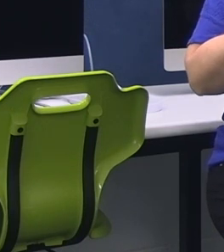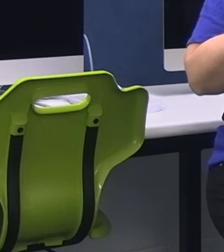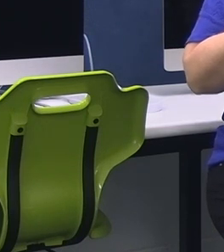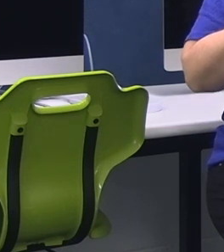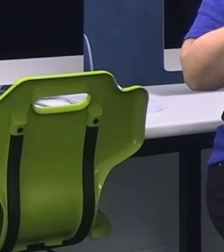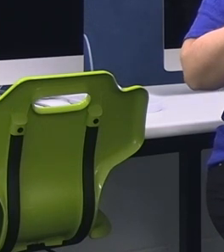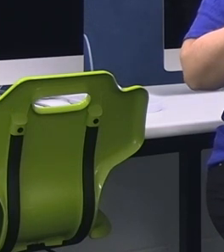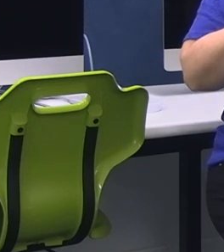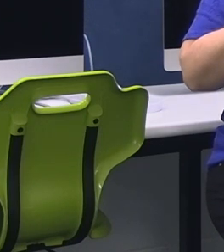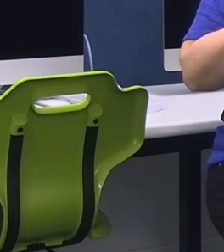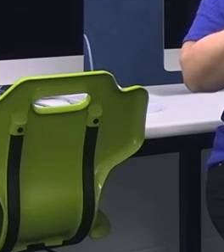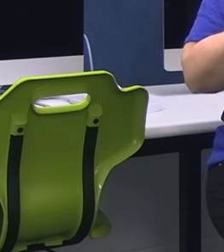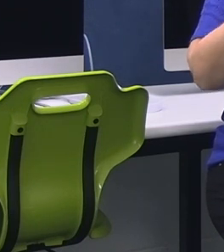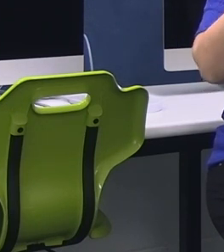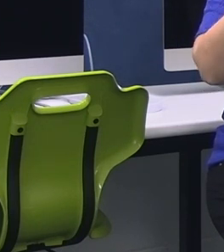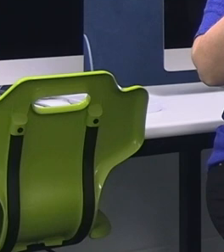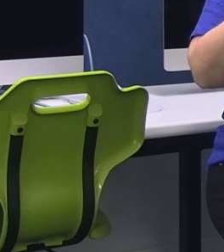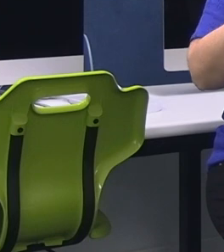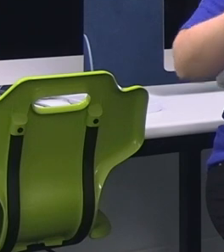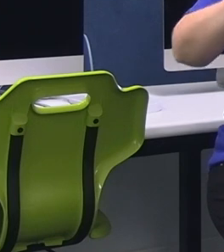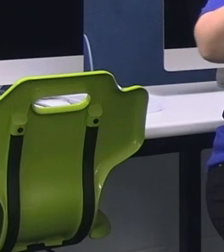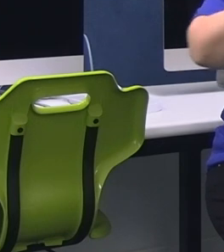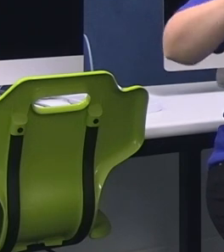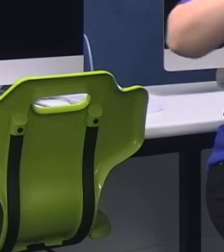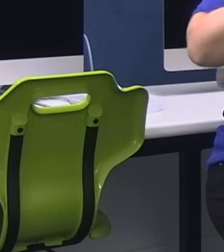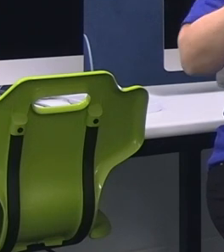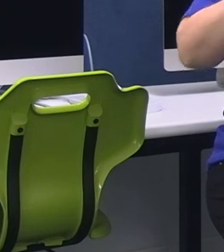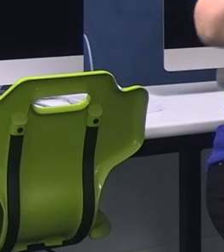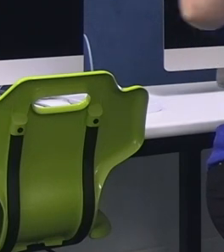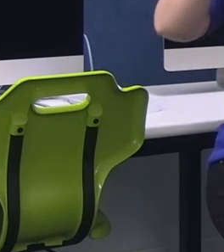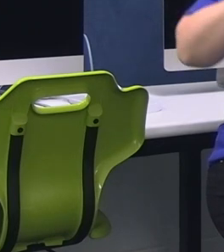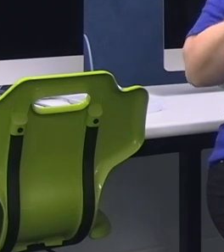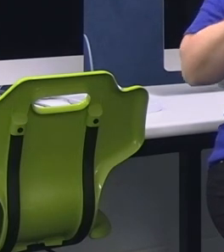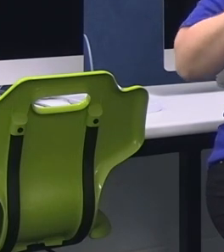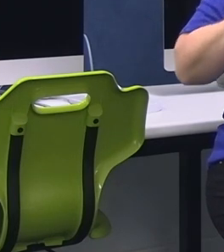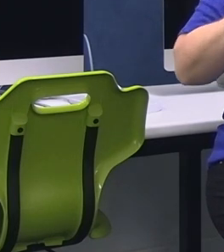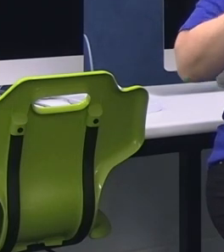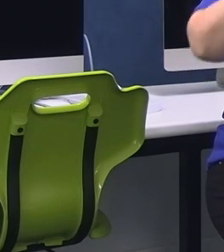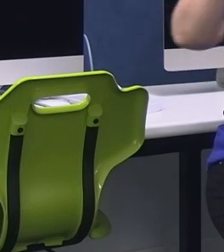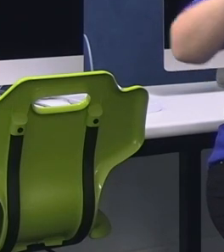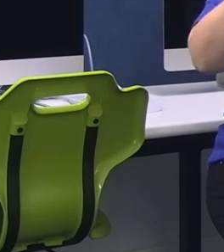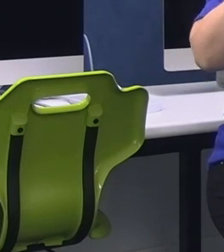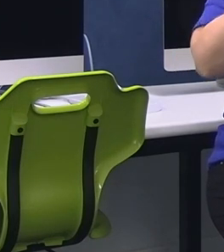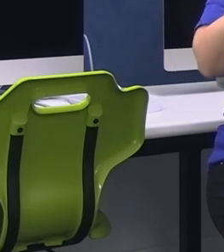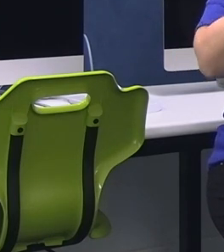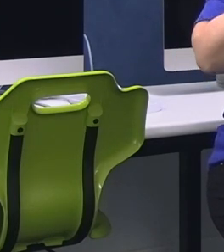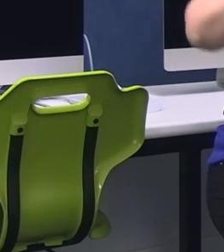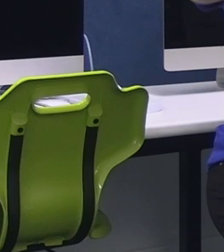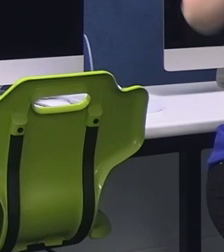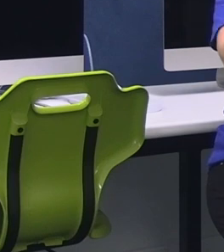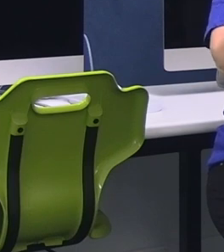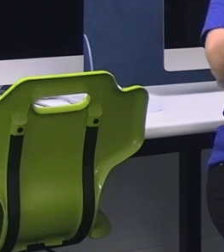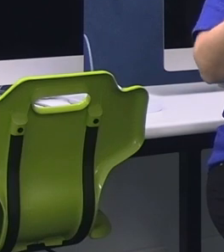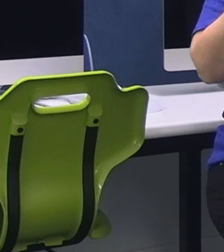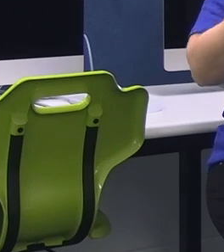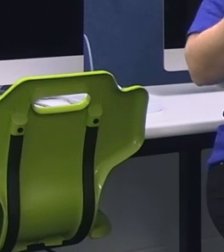Now there's one other place in the circuit beside the battery where energy is transformed, and that is where one type of